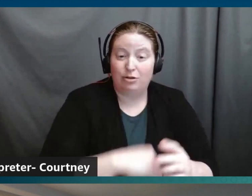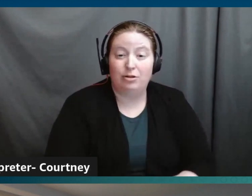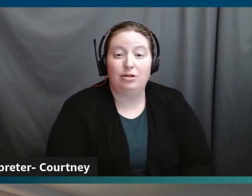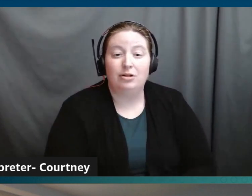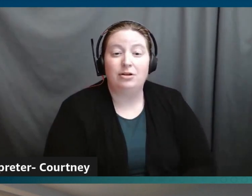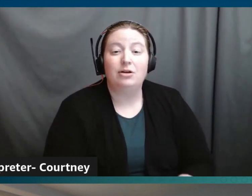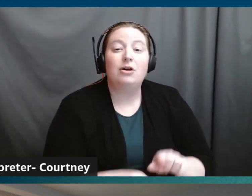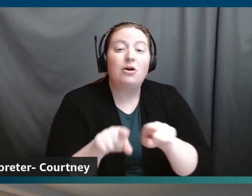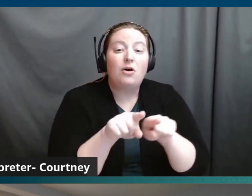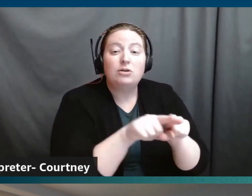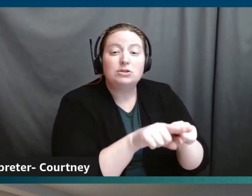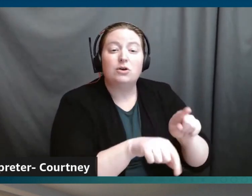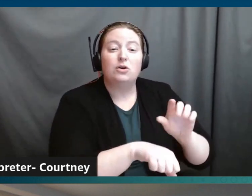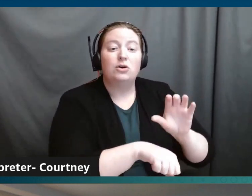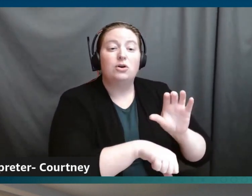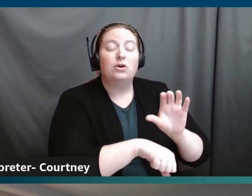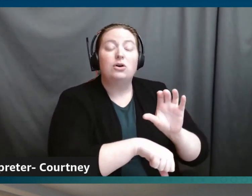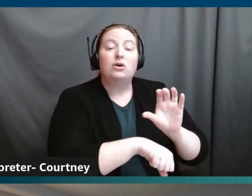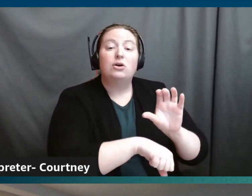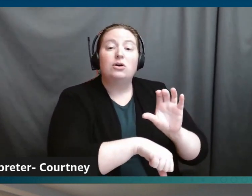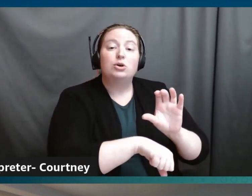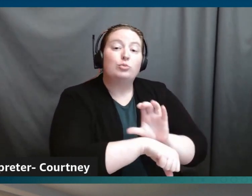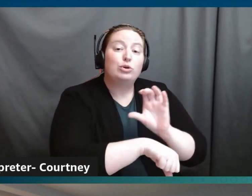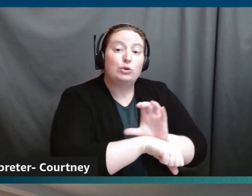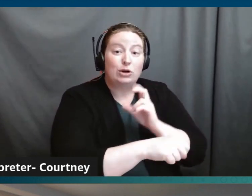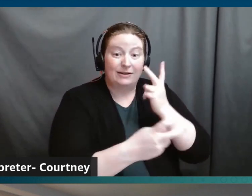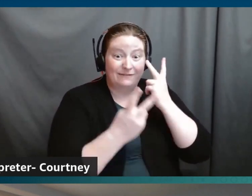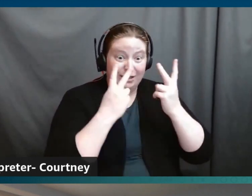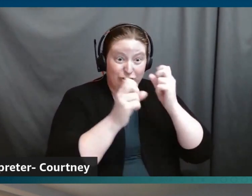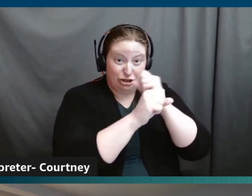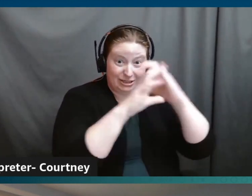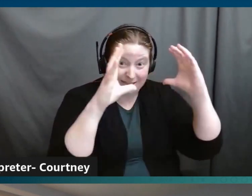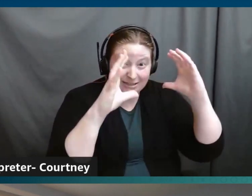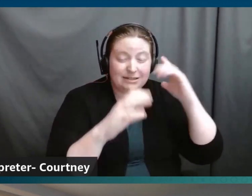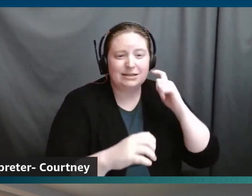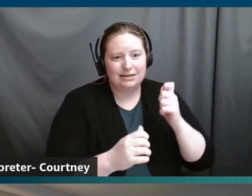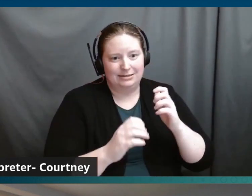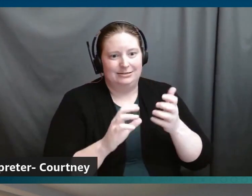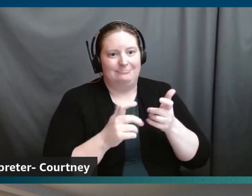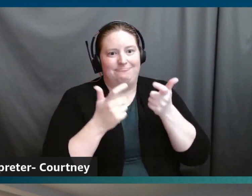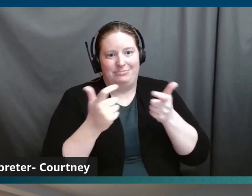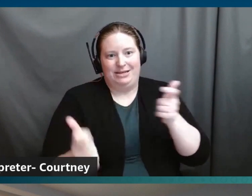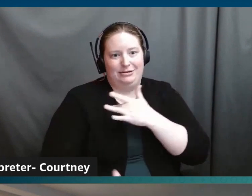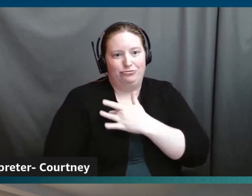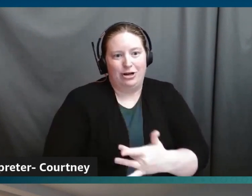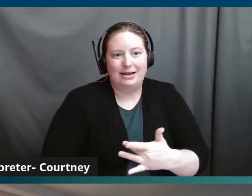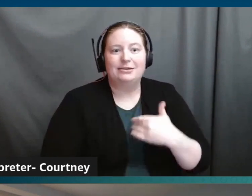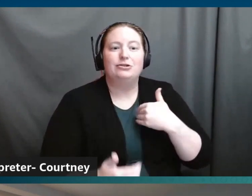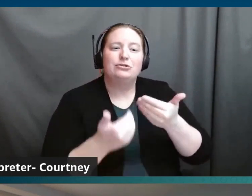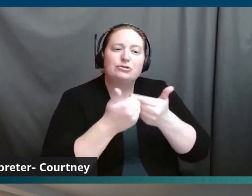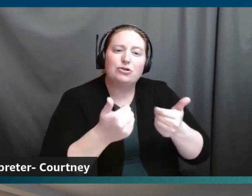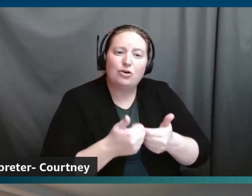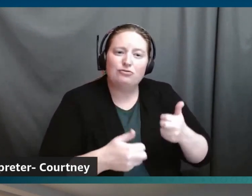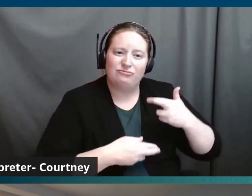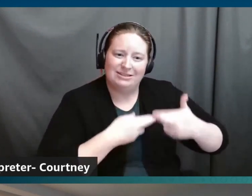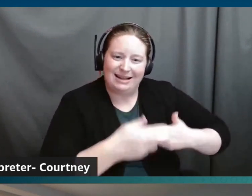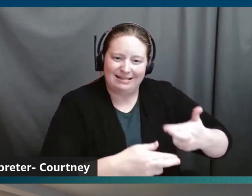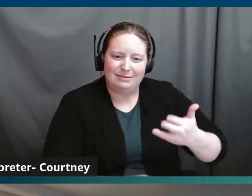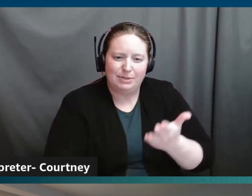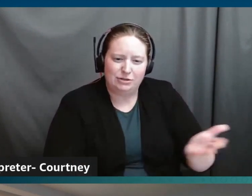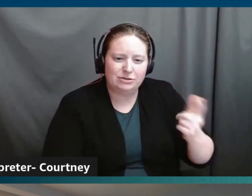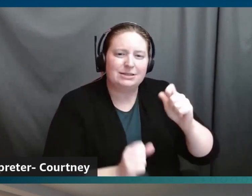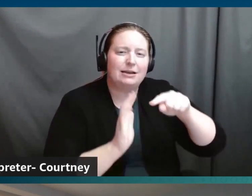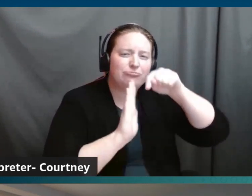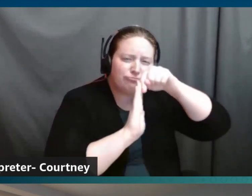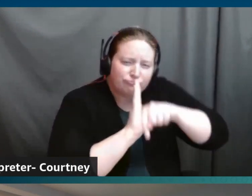vision is a big part of the trend, you know, using computer vision to sort out recycling materials. We can dive a little deeper into